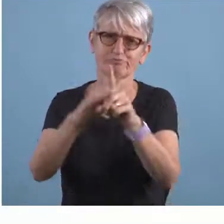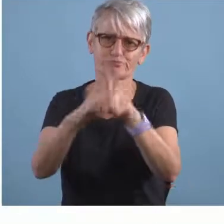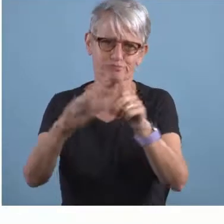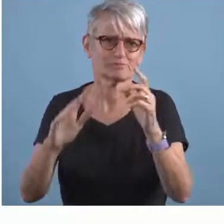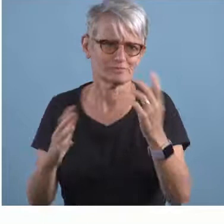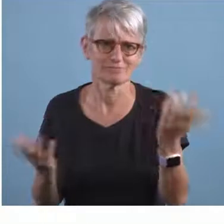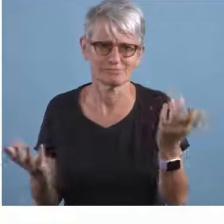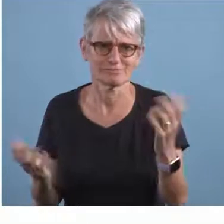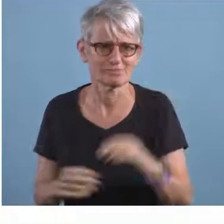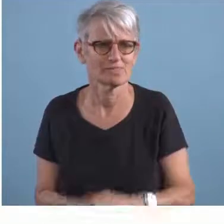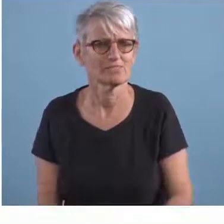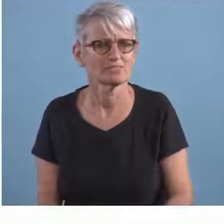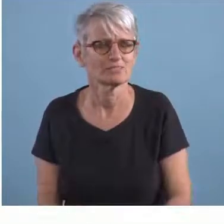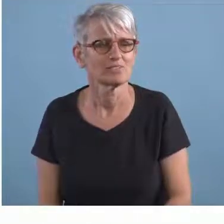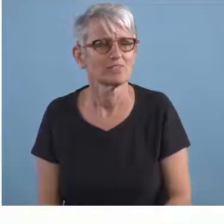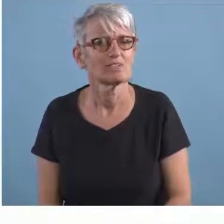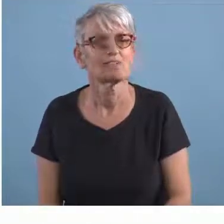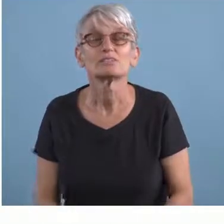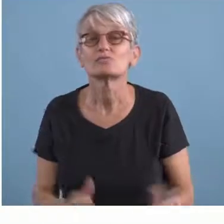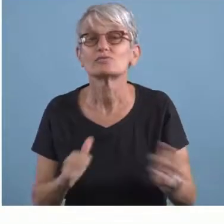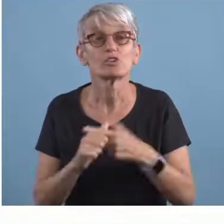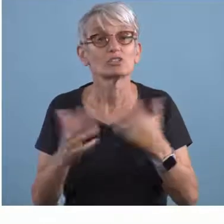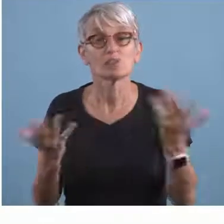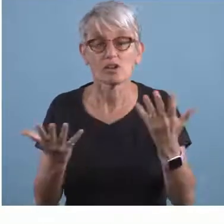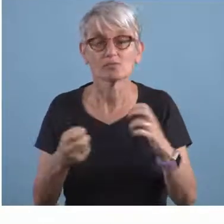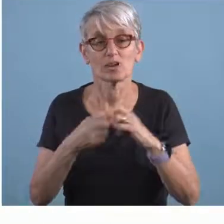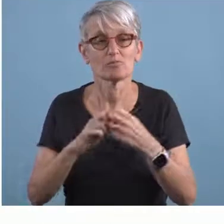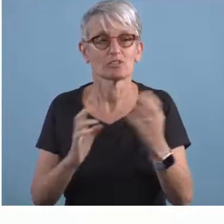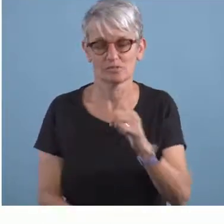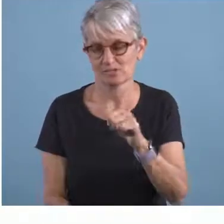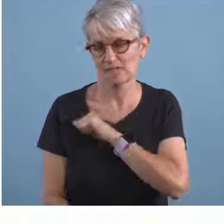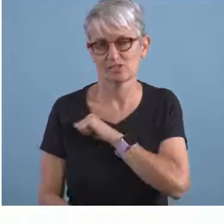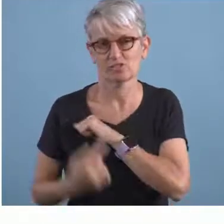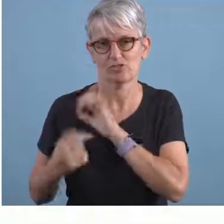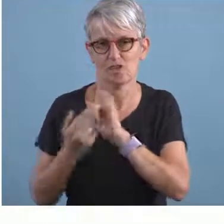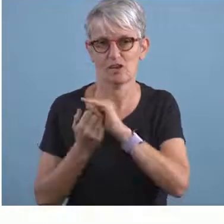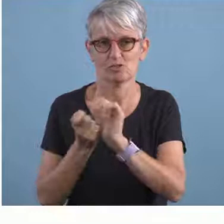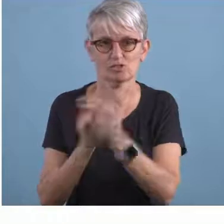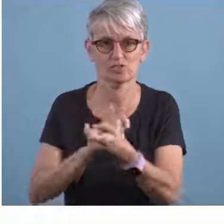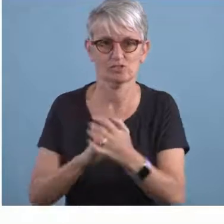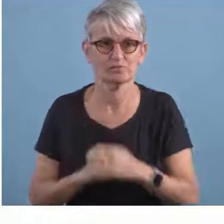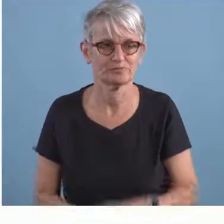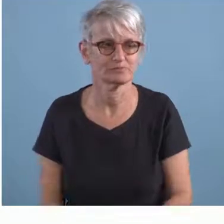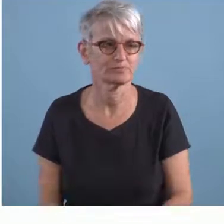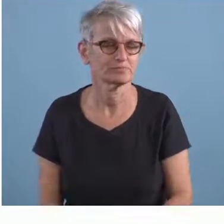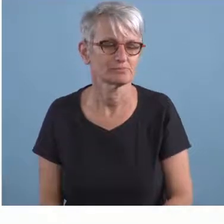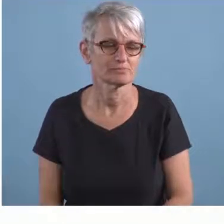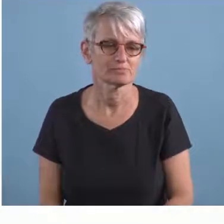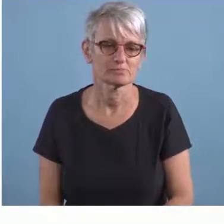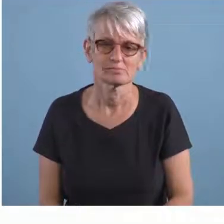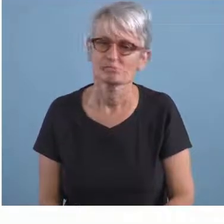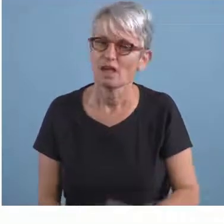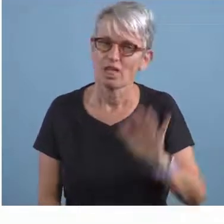please. And I'm going to start with changing attitudes about people. I think that this has been a huge